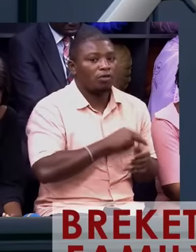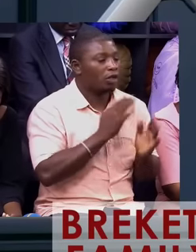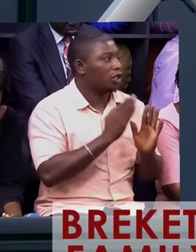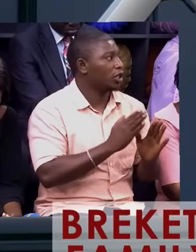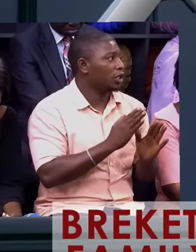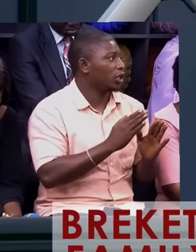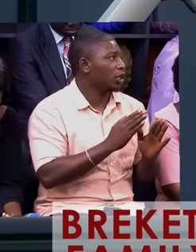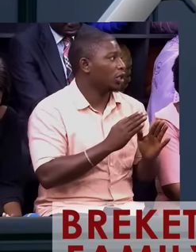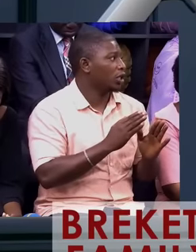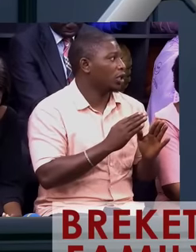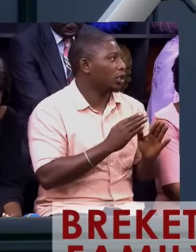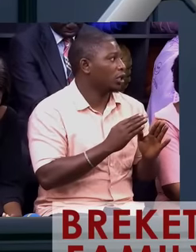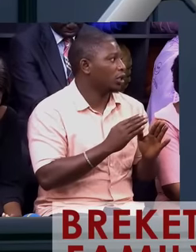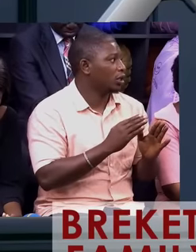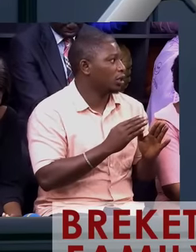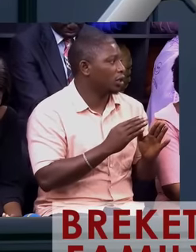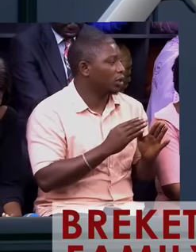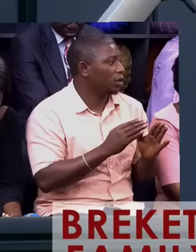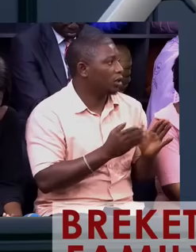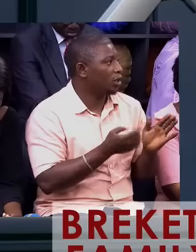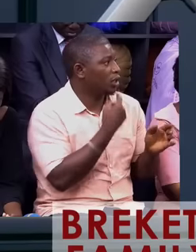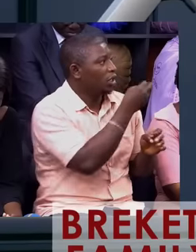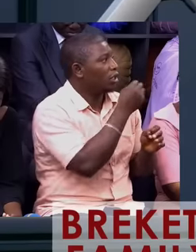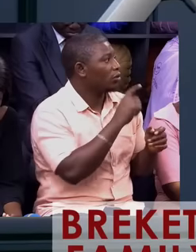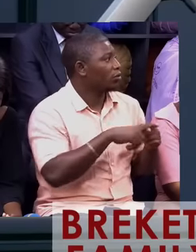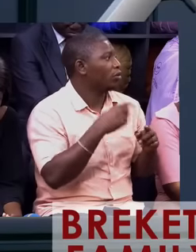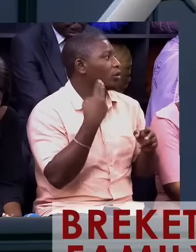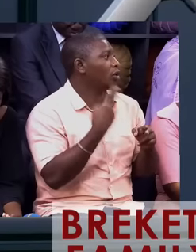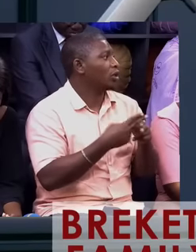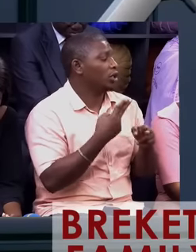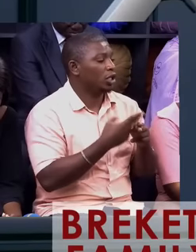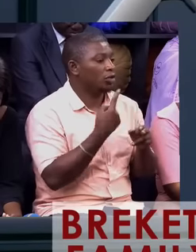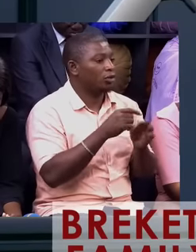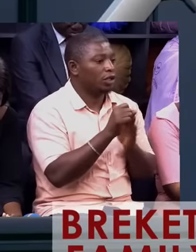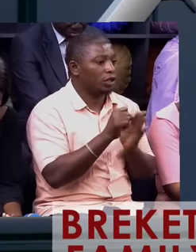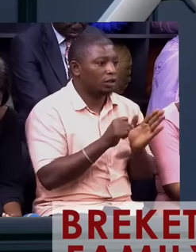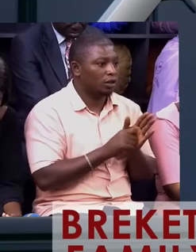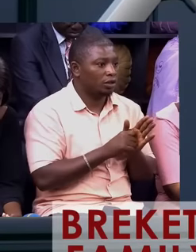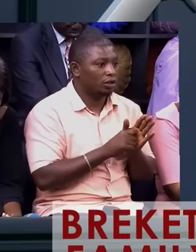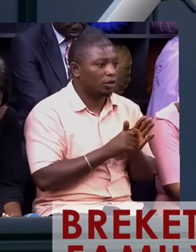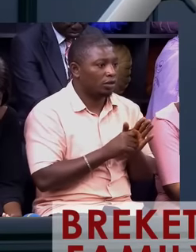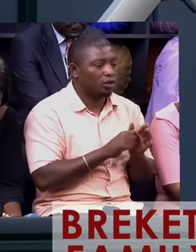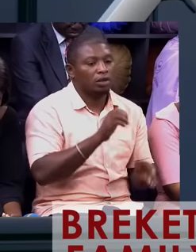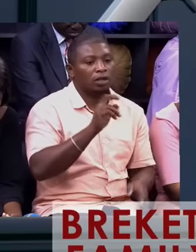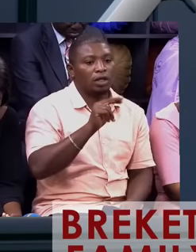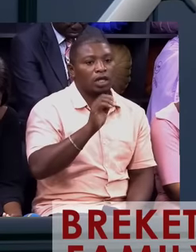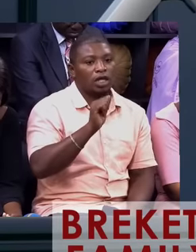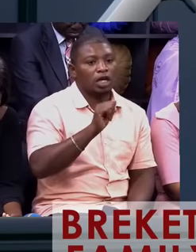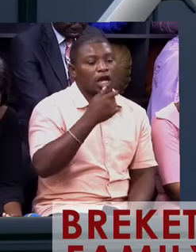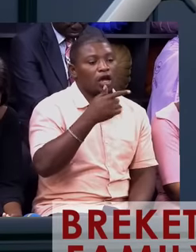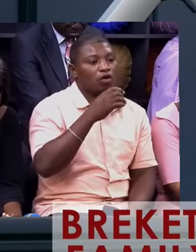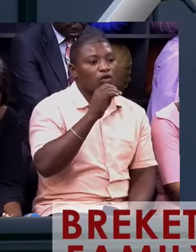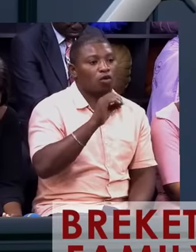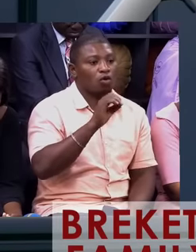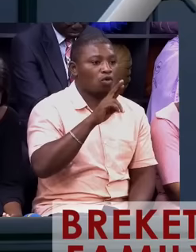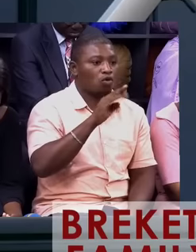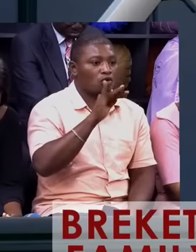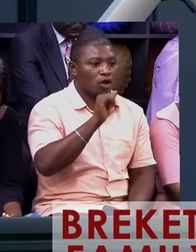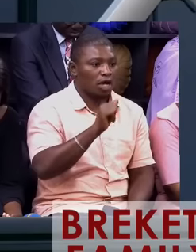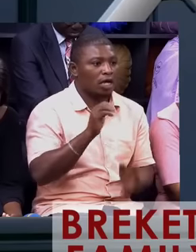know to be name them name the stya city